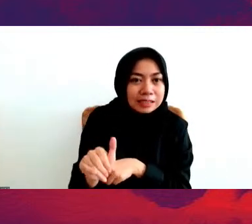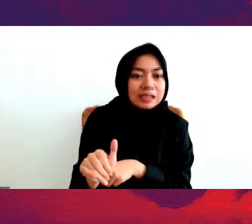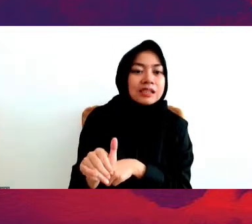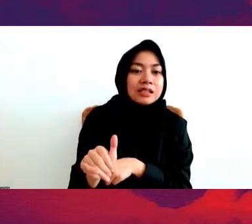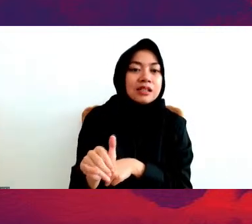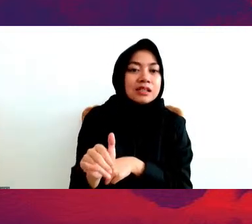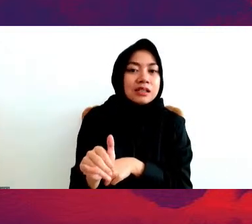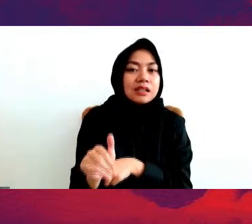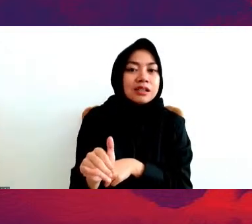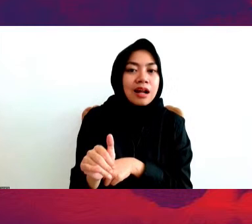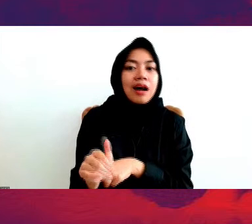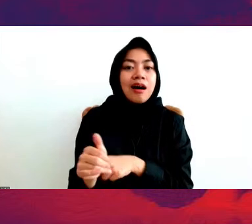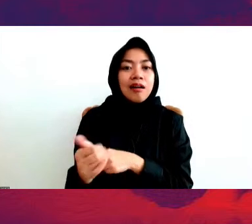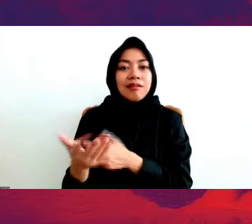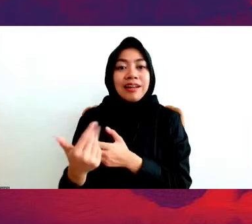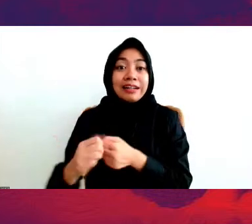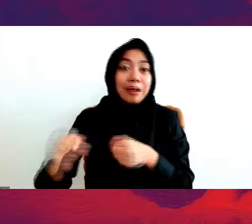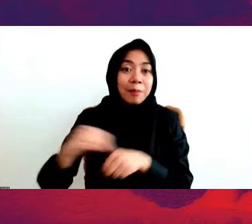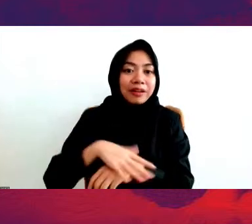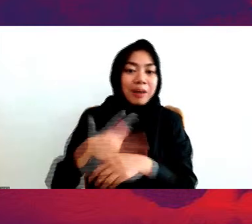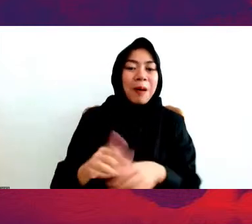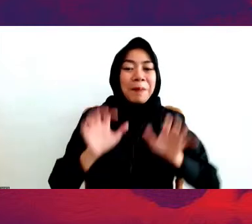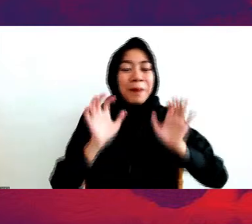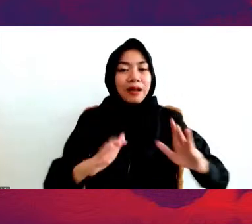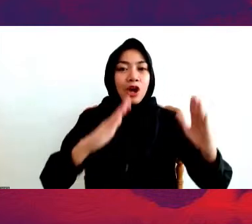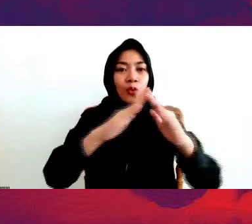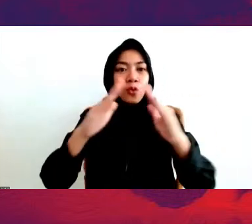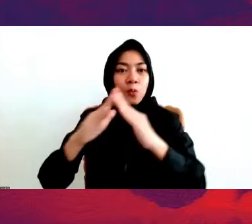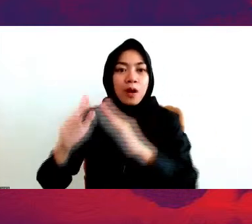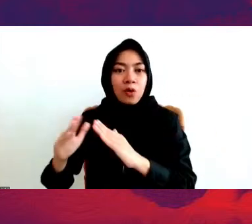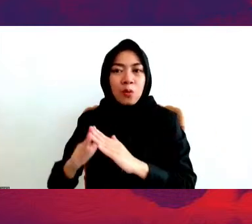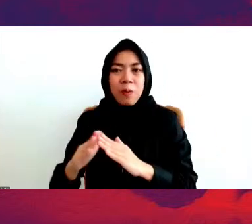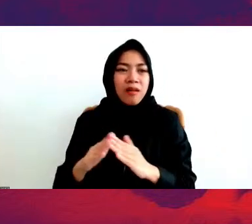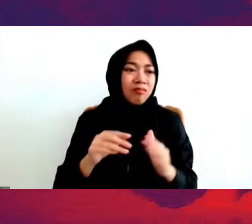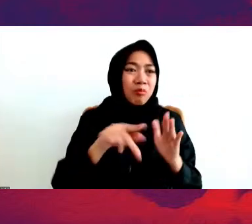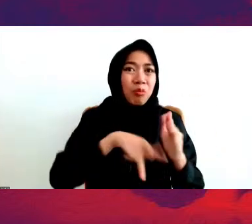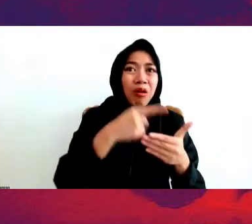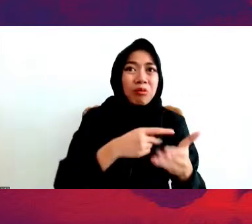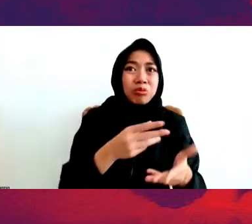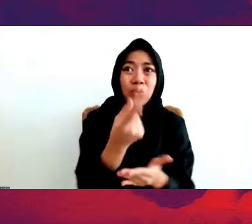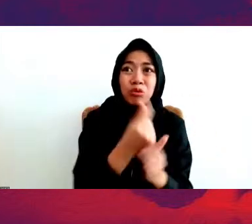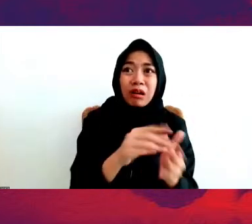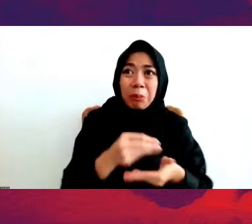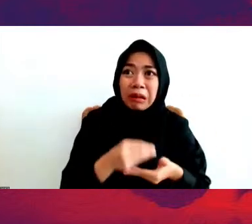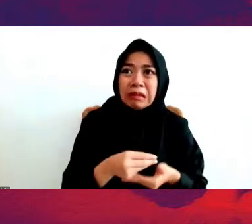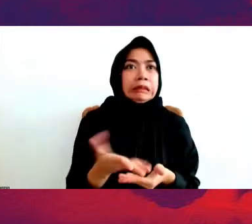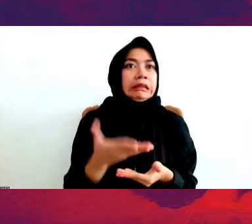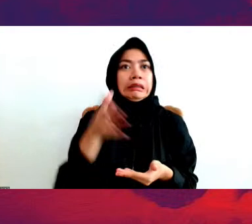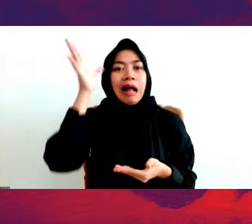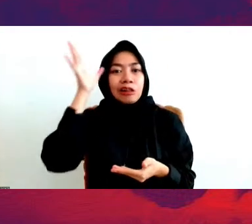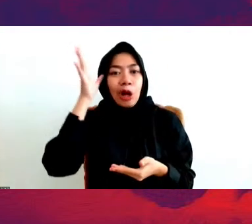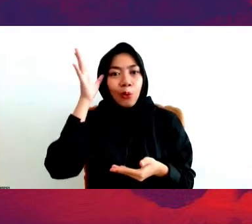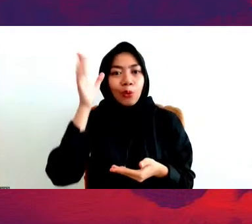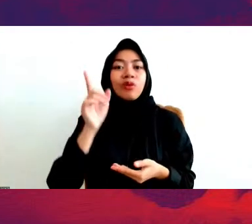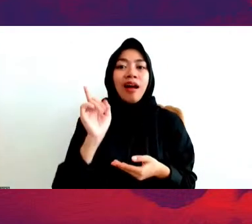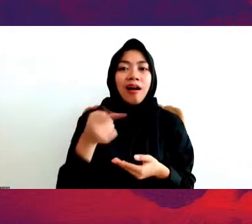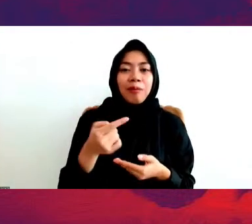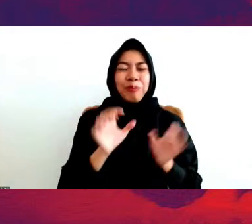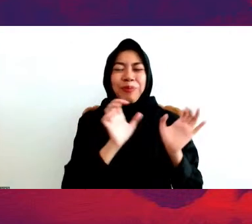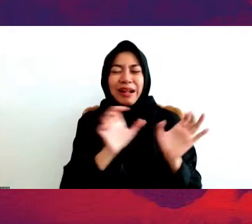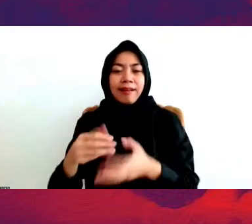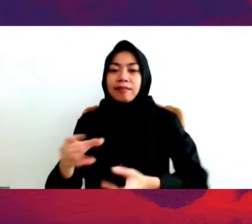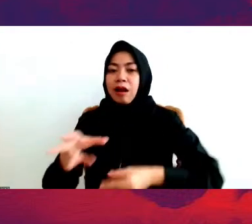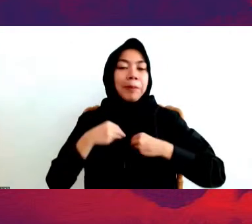which make many households do not know then and then do not get this assistance. Next one.